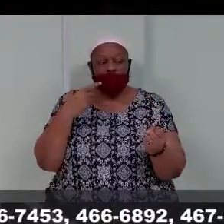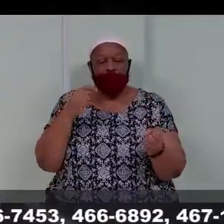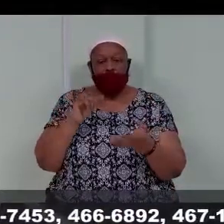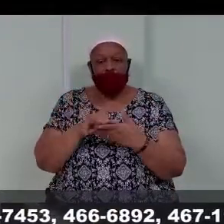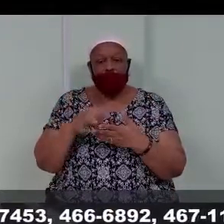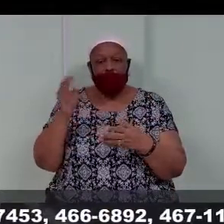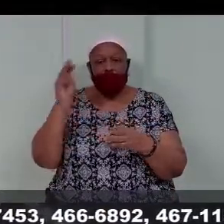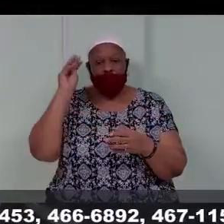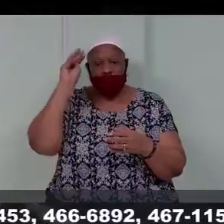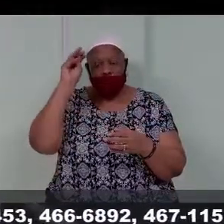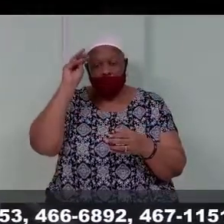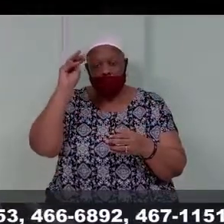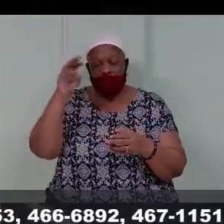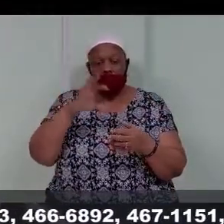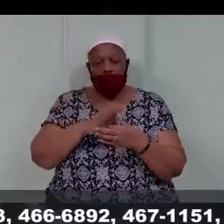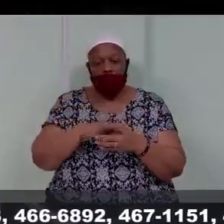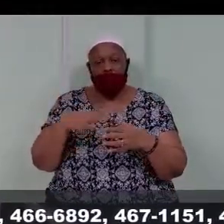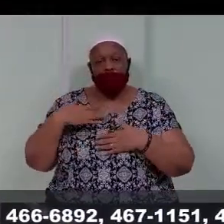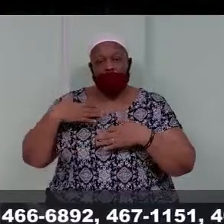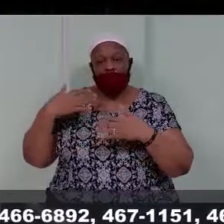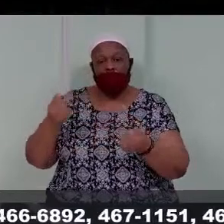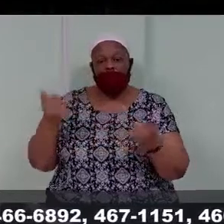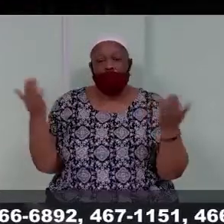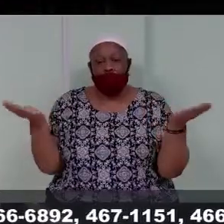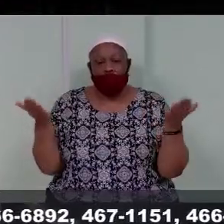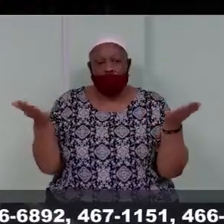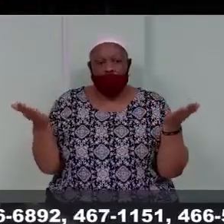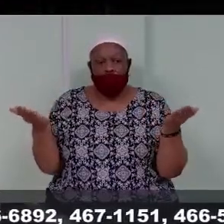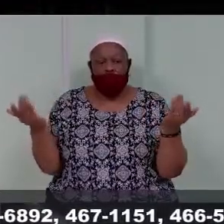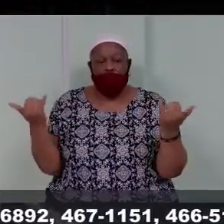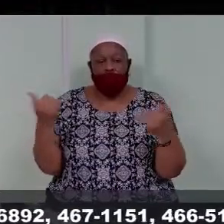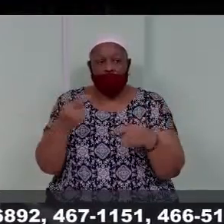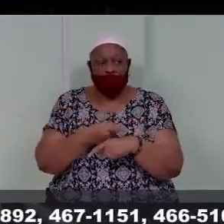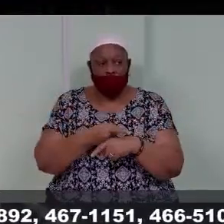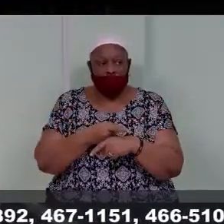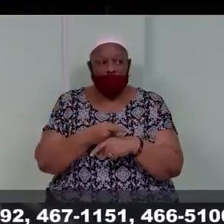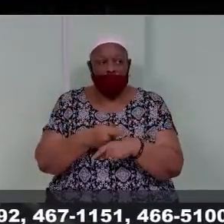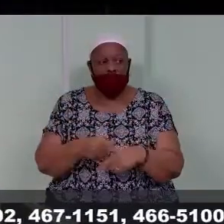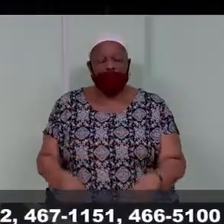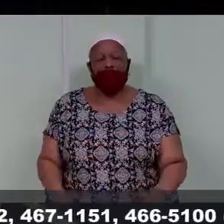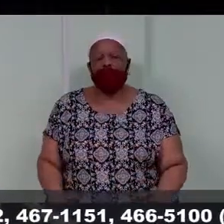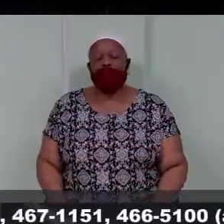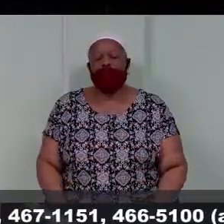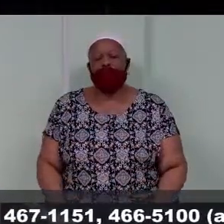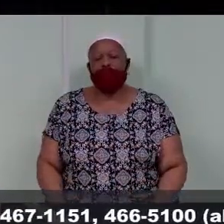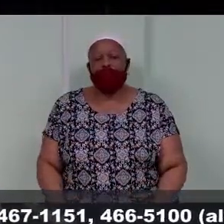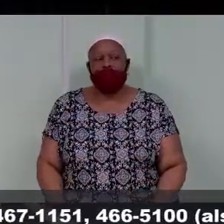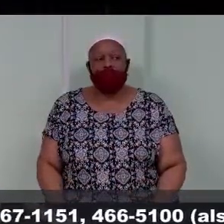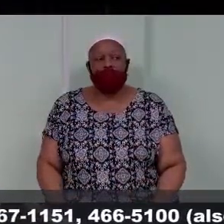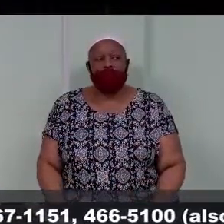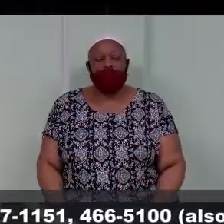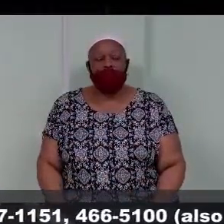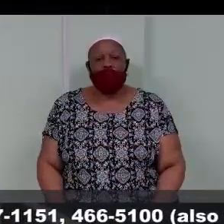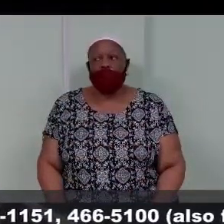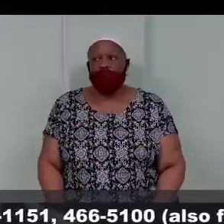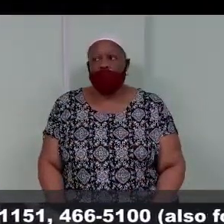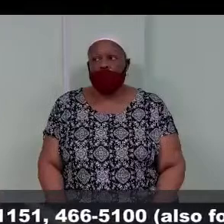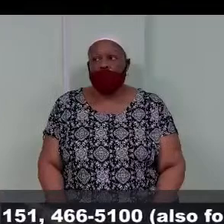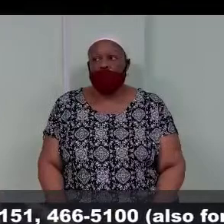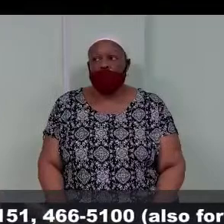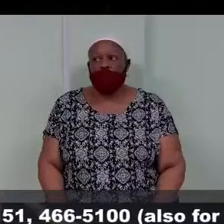the Honorable Akila Byron Nisbet, for joining us for today's briefing.